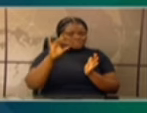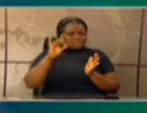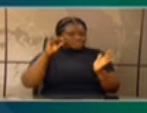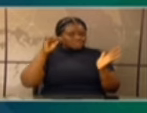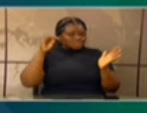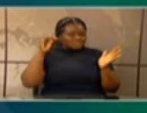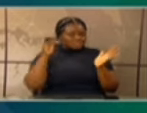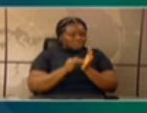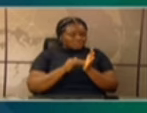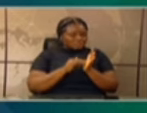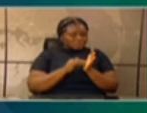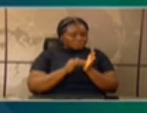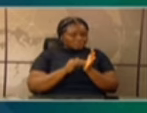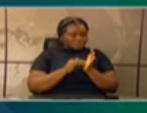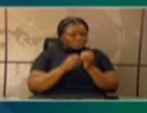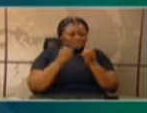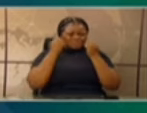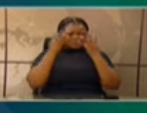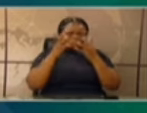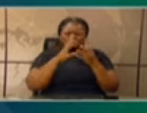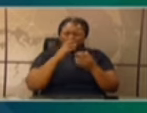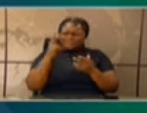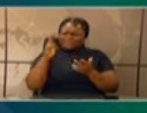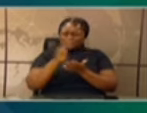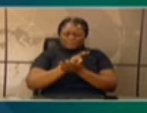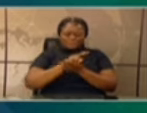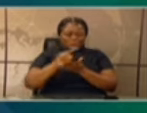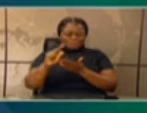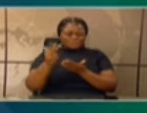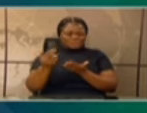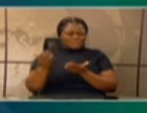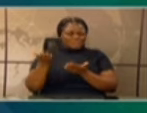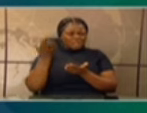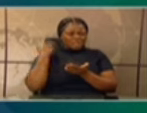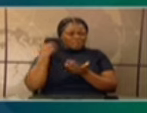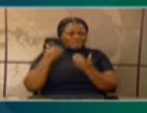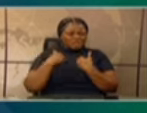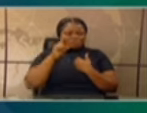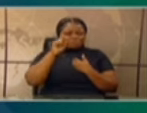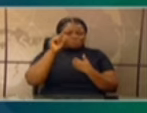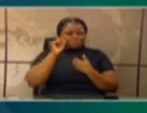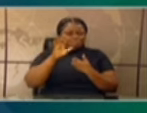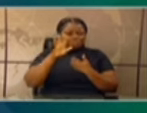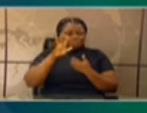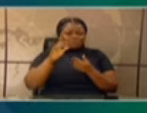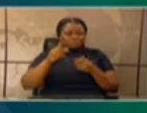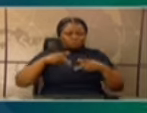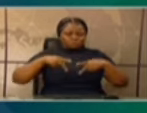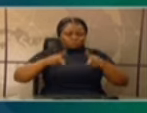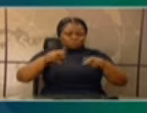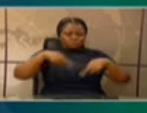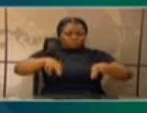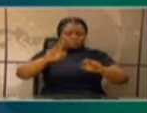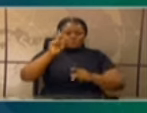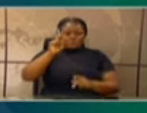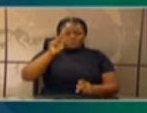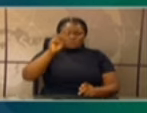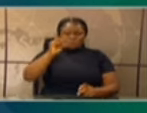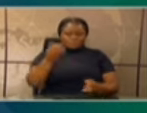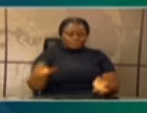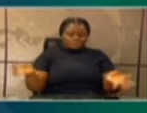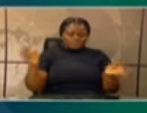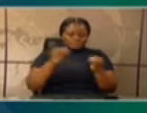83,130 though. Just about 3 weeks ago, and we were about 1.5 kilometers count. That was Zurich.